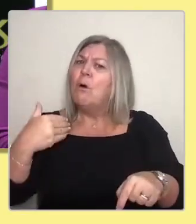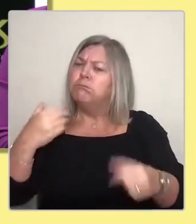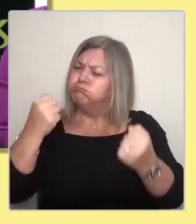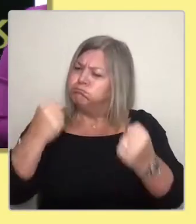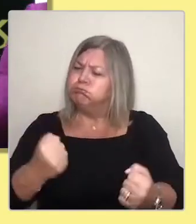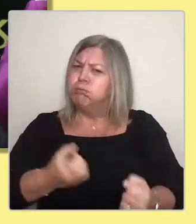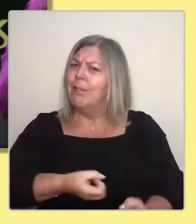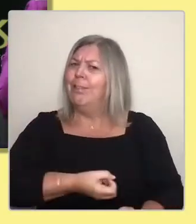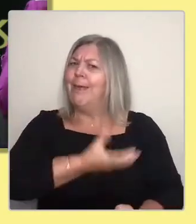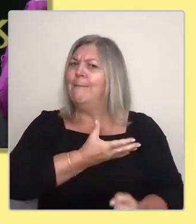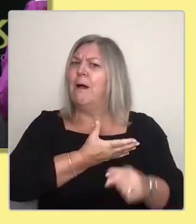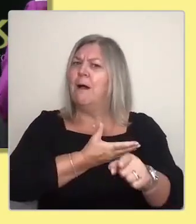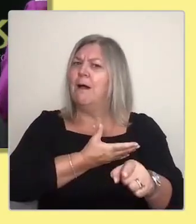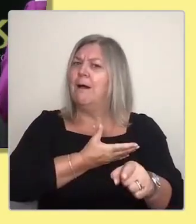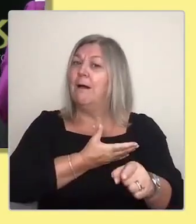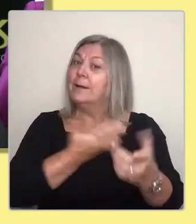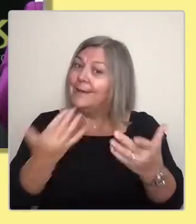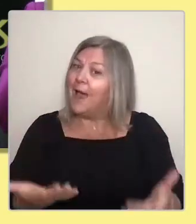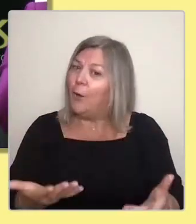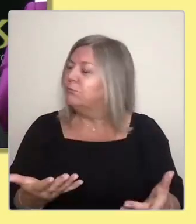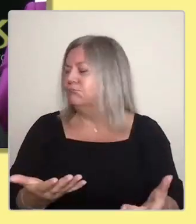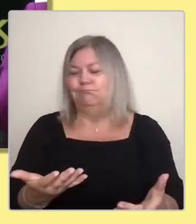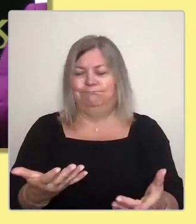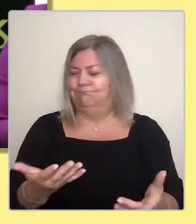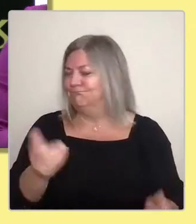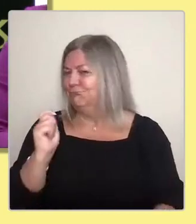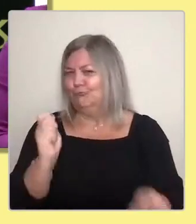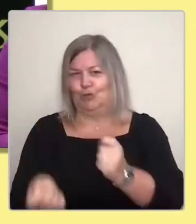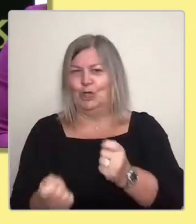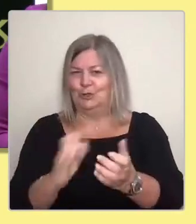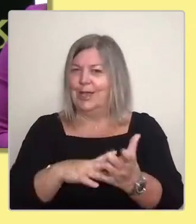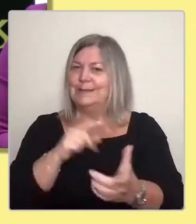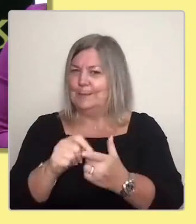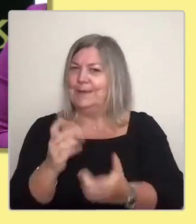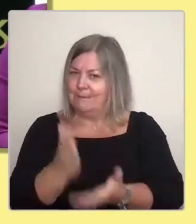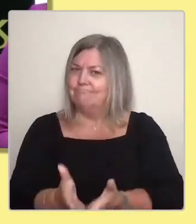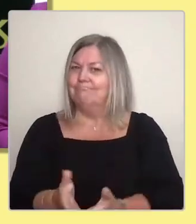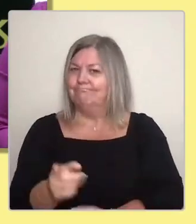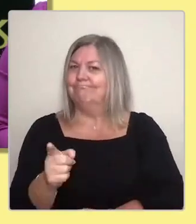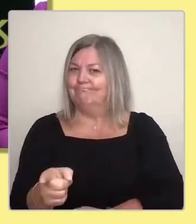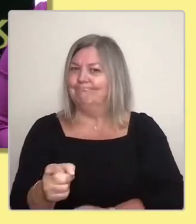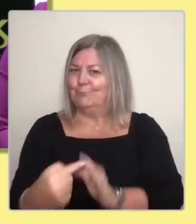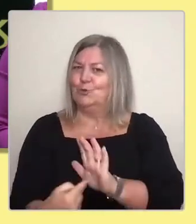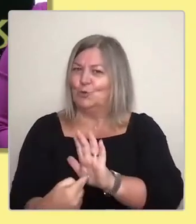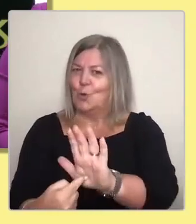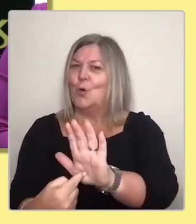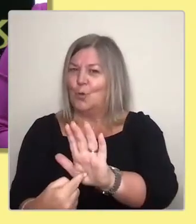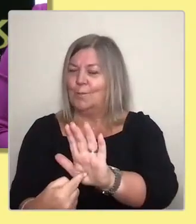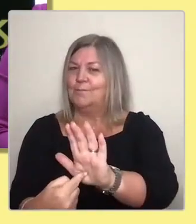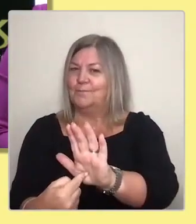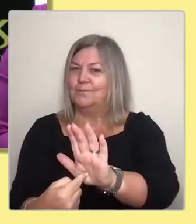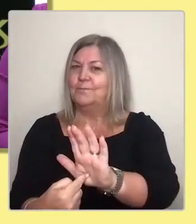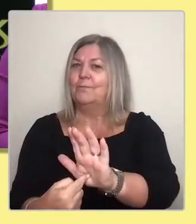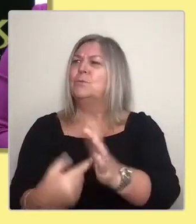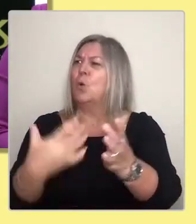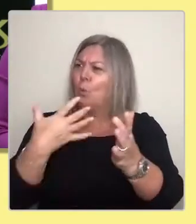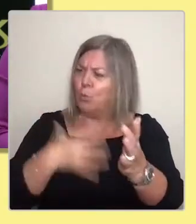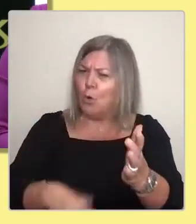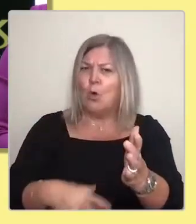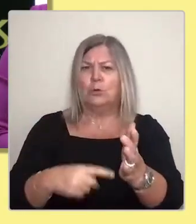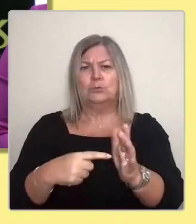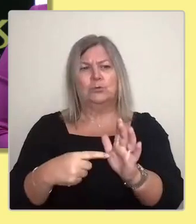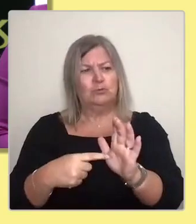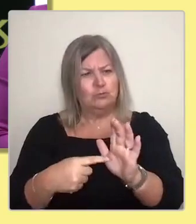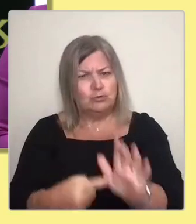are. And for me, I want to show that right throughout every single policy area if I'm First Minister. I